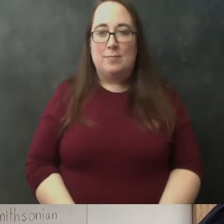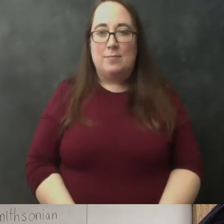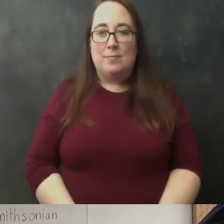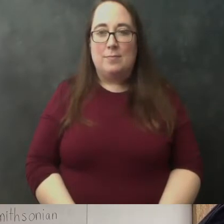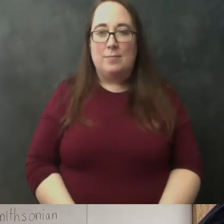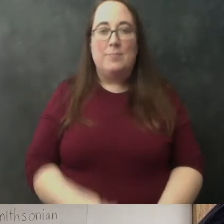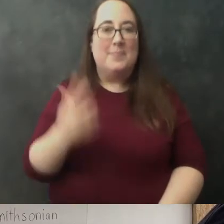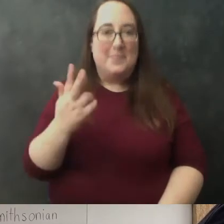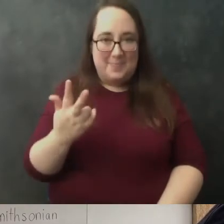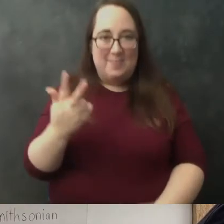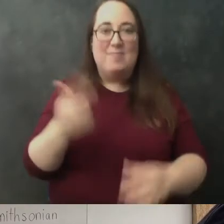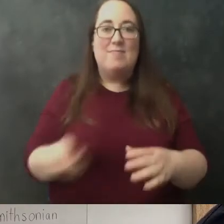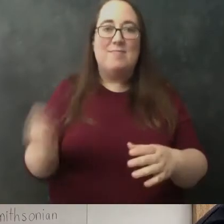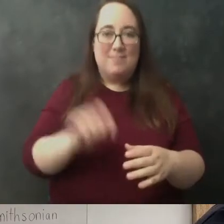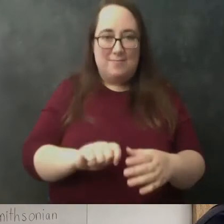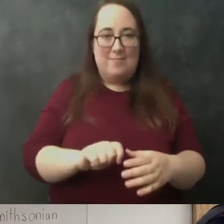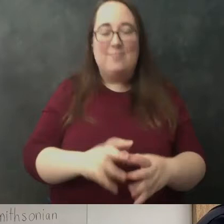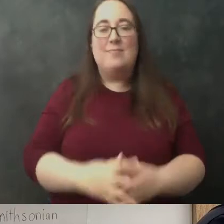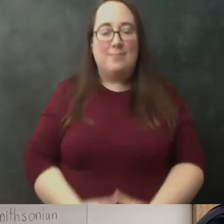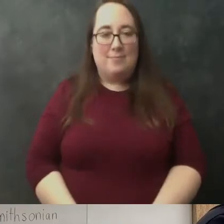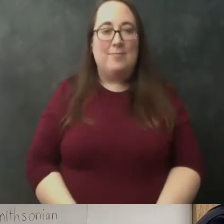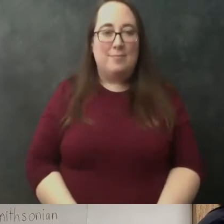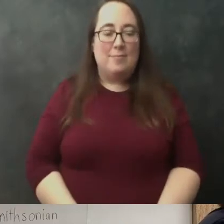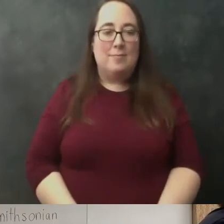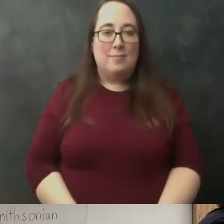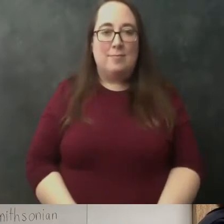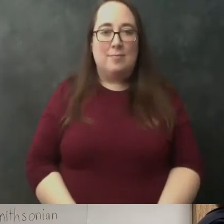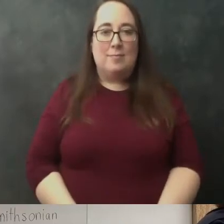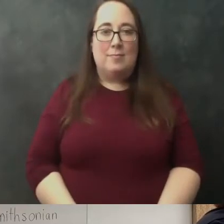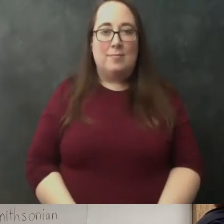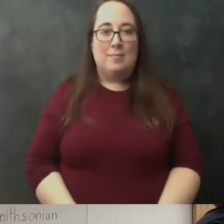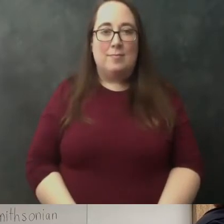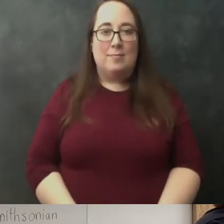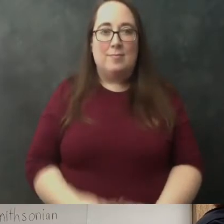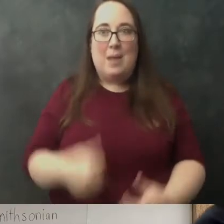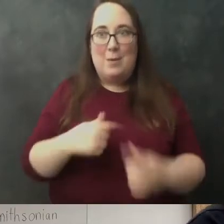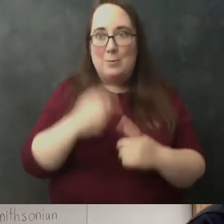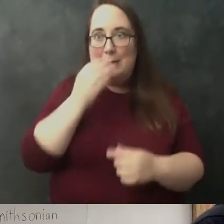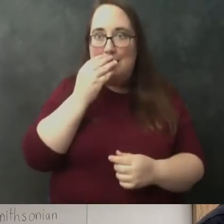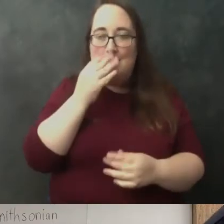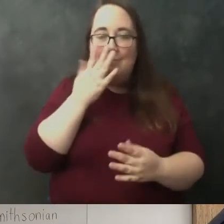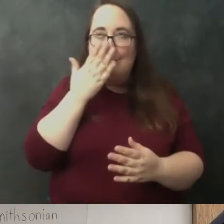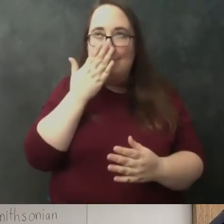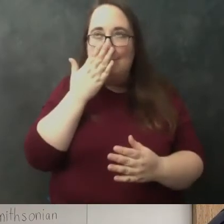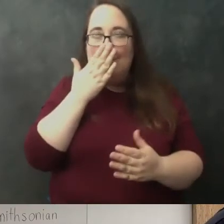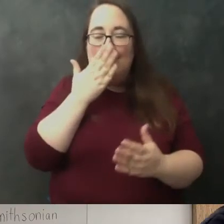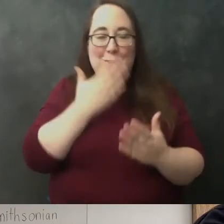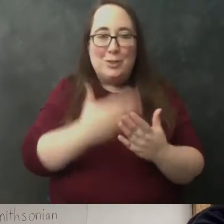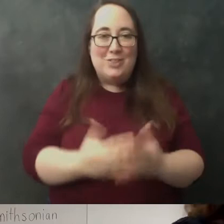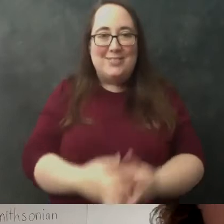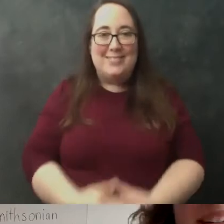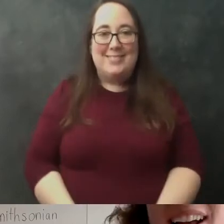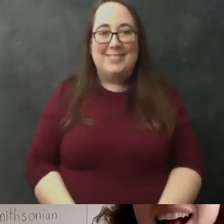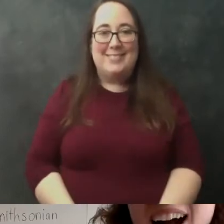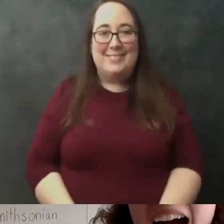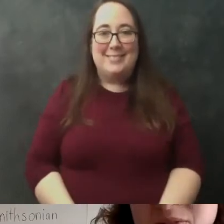And 3 teaspoons. Oh my gosh, I want to eat the applesauce. It smells so good. Well,